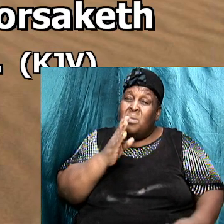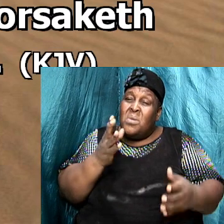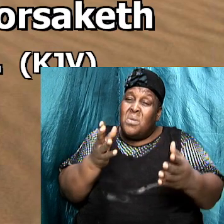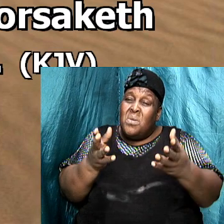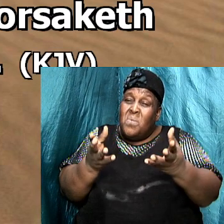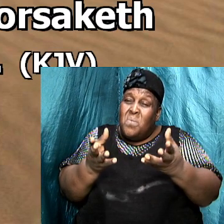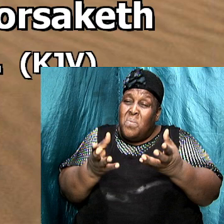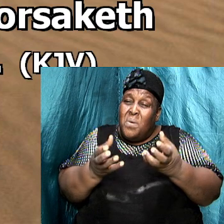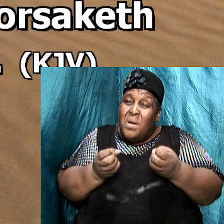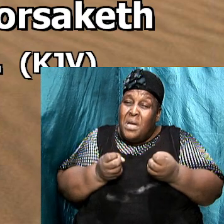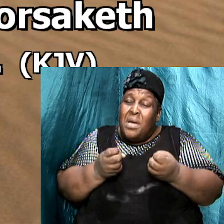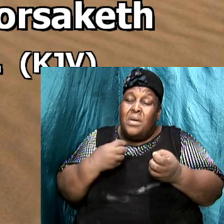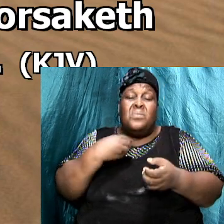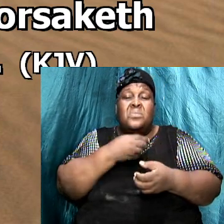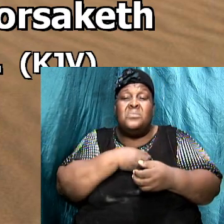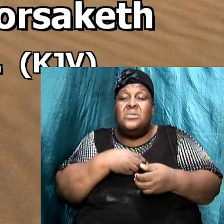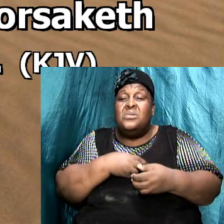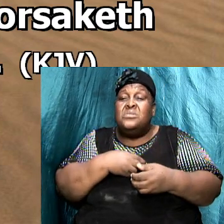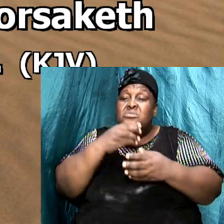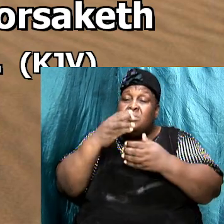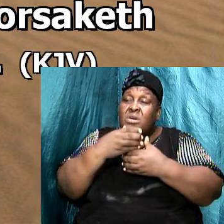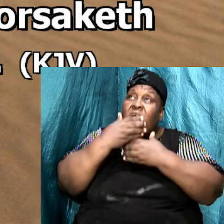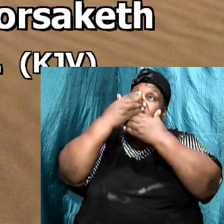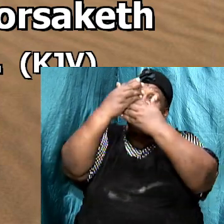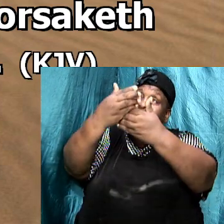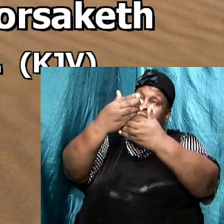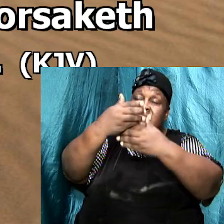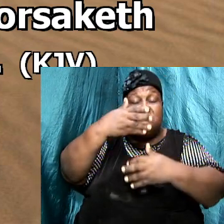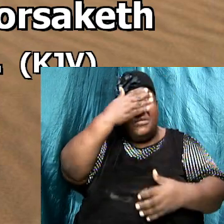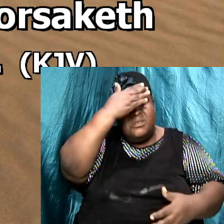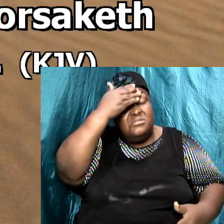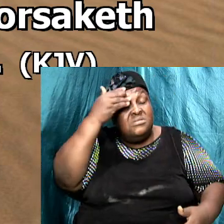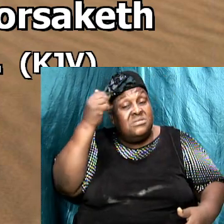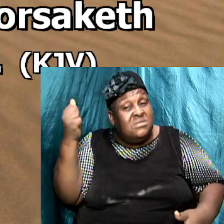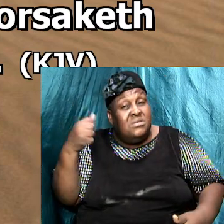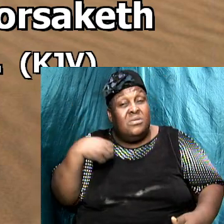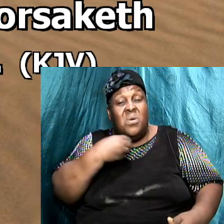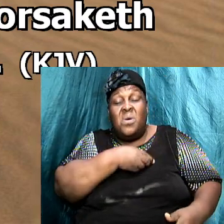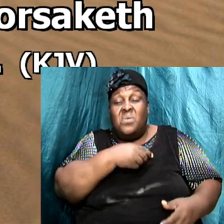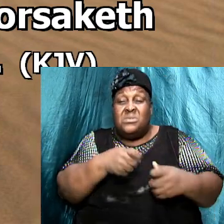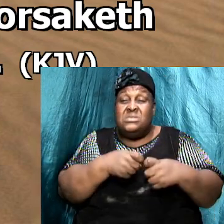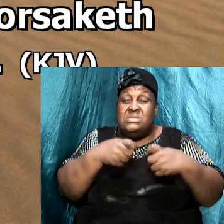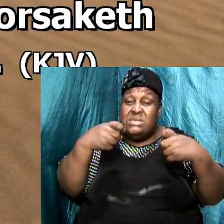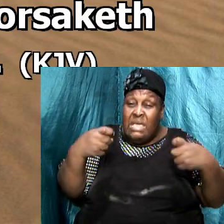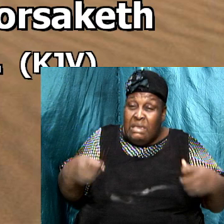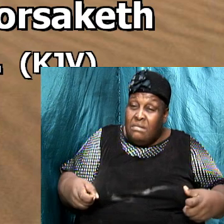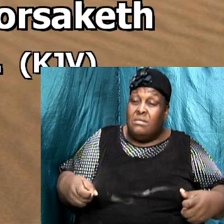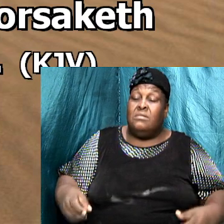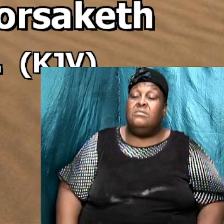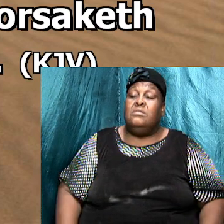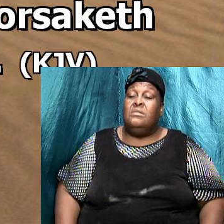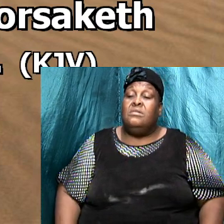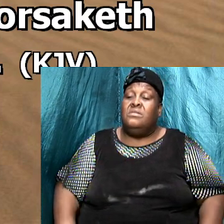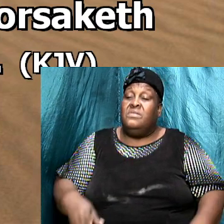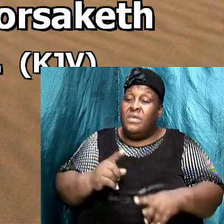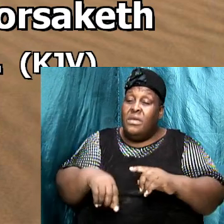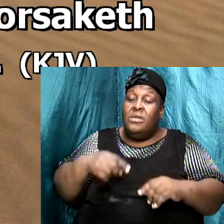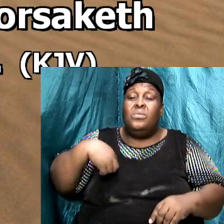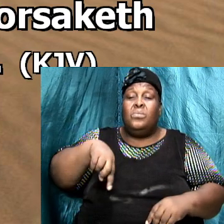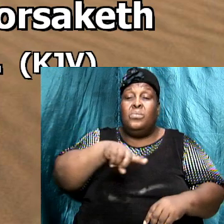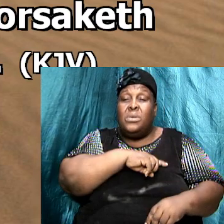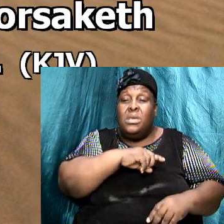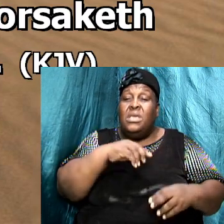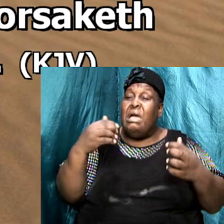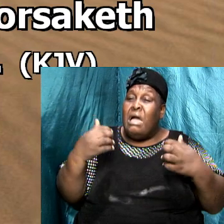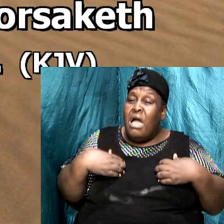confess, and he requires that we forsake them, and then shall we have mercy.